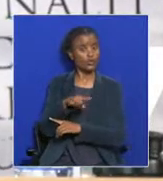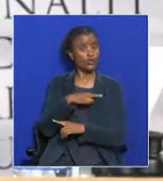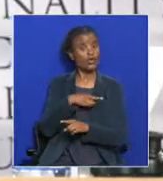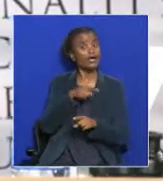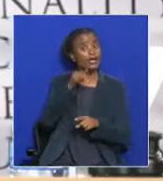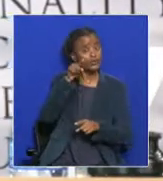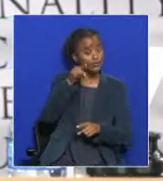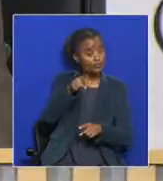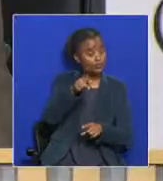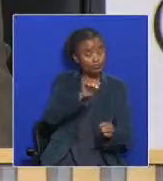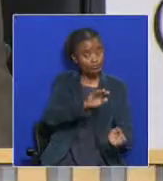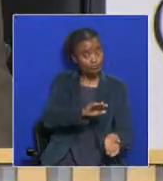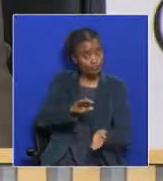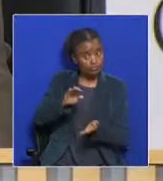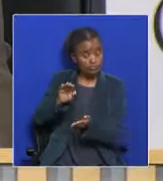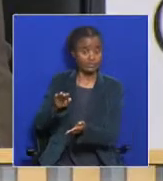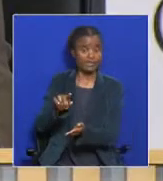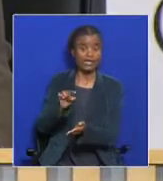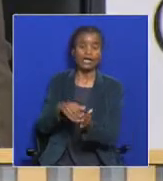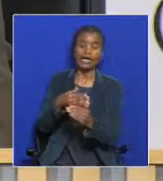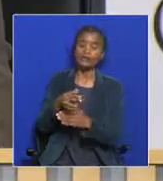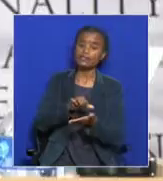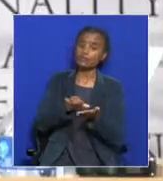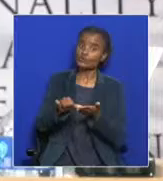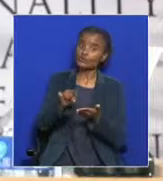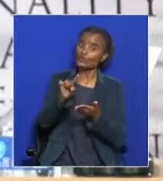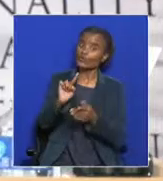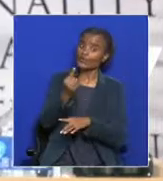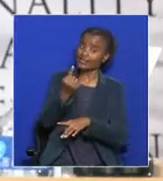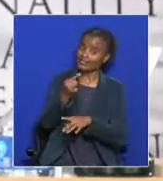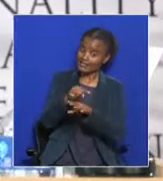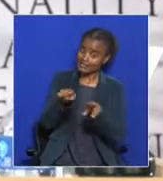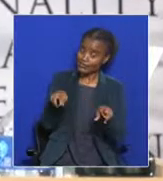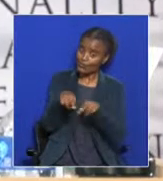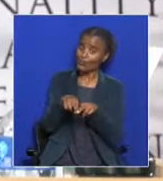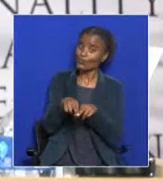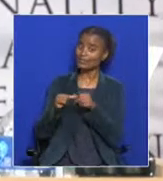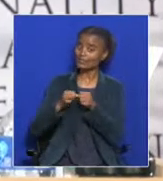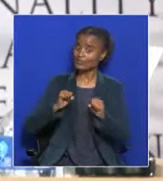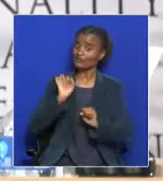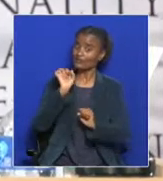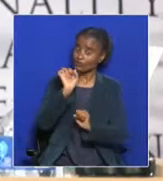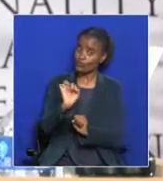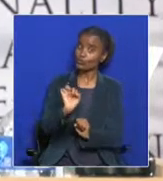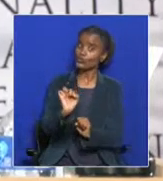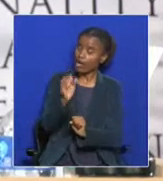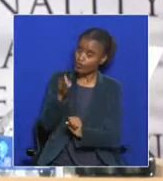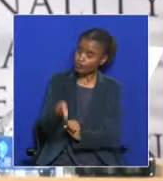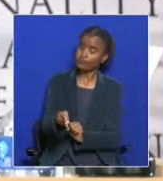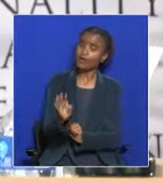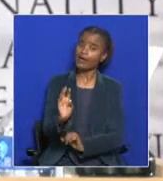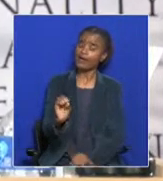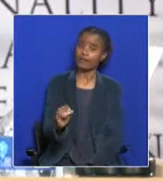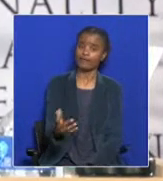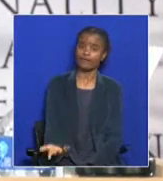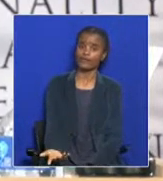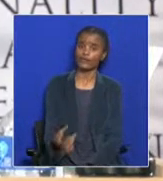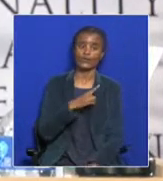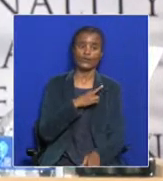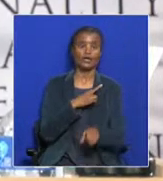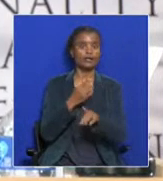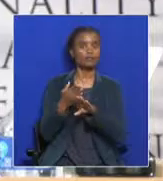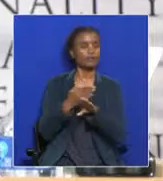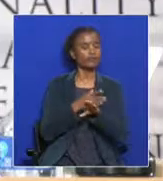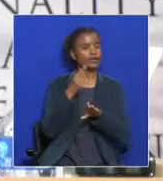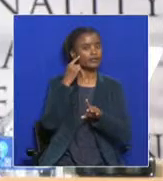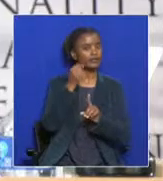6 weeks. Yes, okay. So your space was assured, surely. Yeah, okay. And whoever, I think it was Colonel Sander who was responsible for the